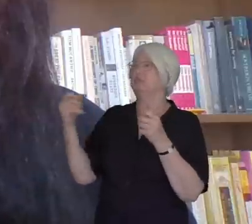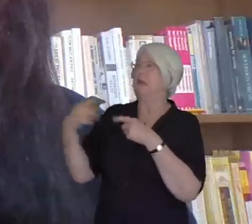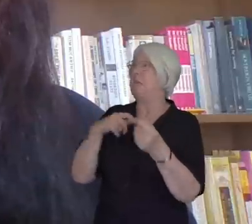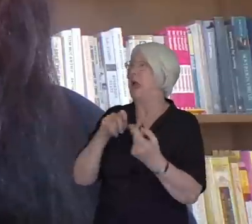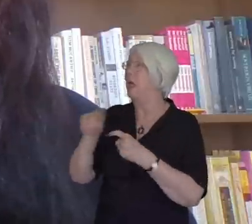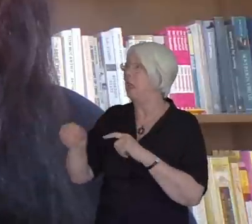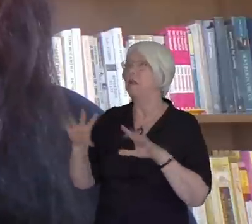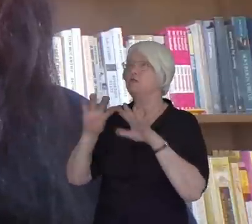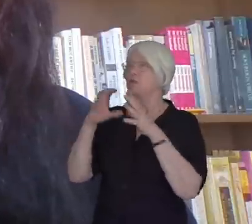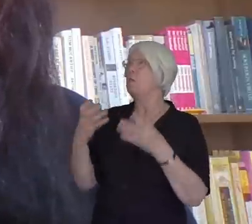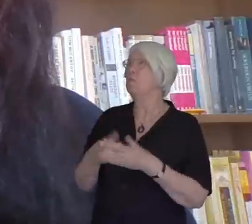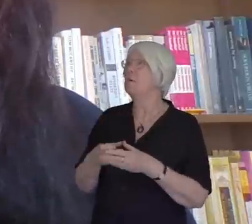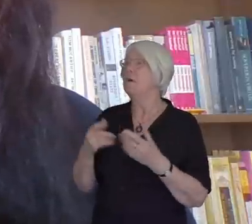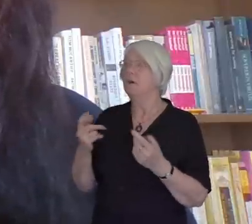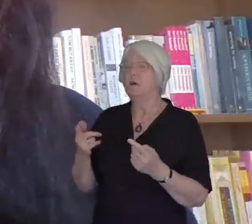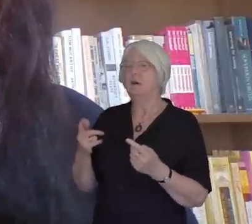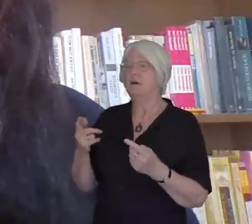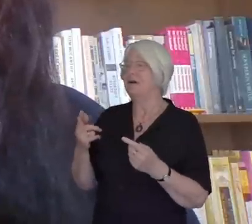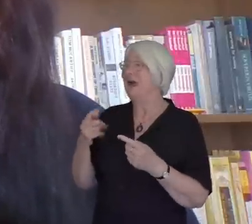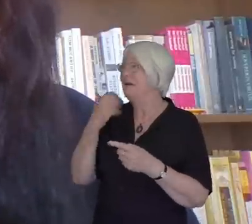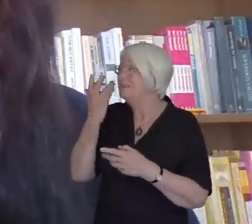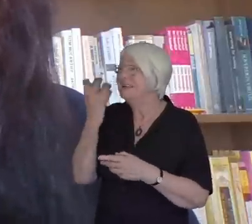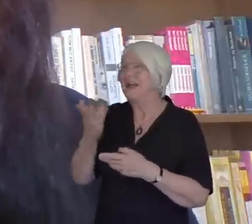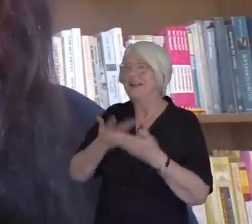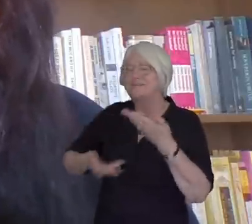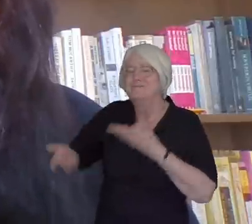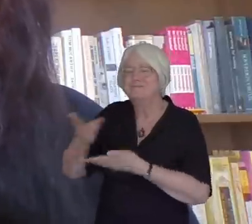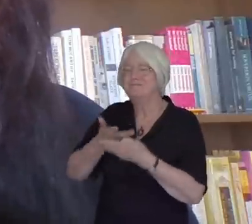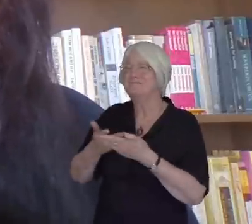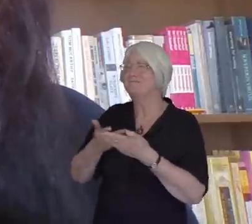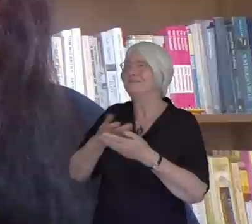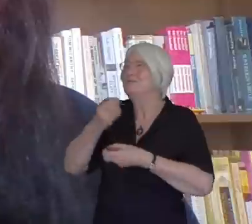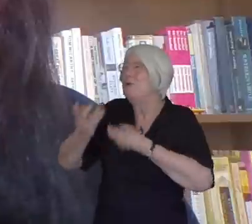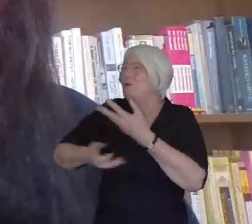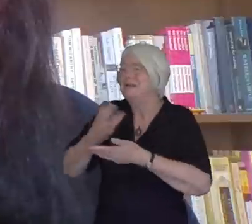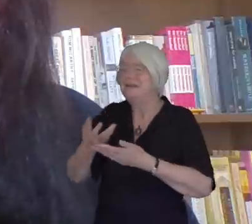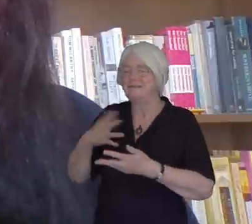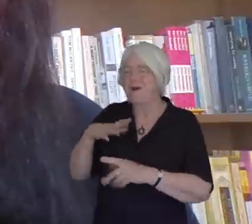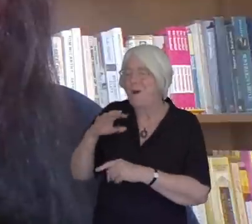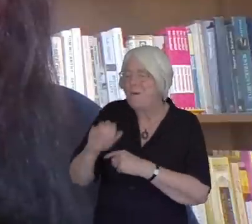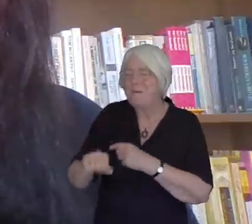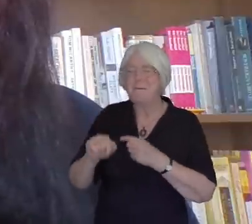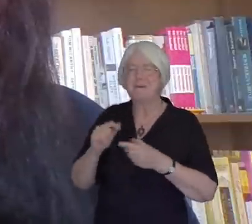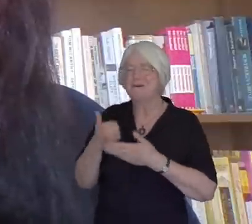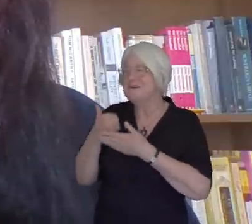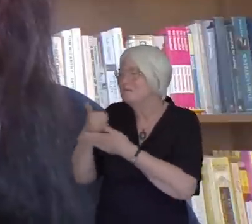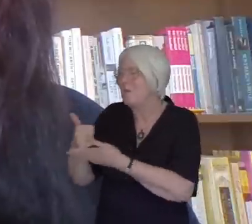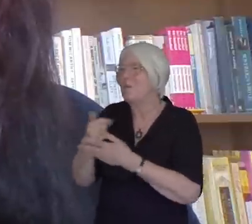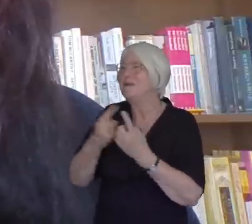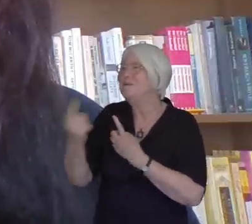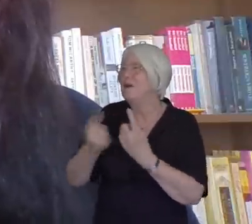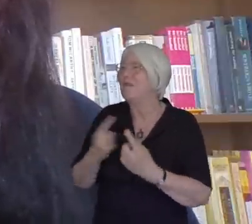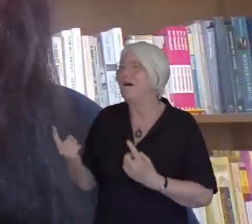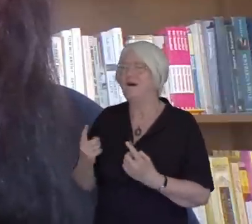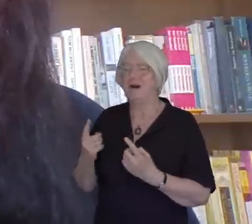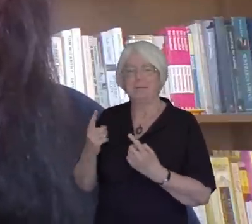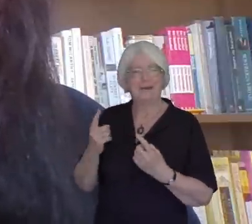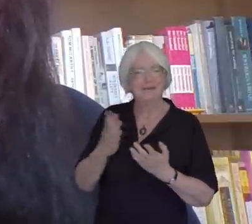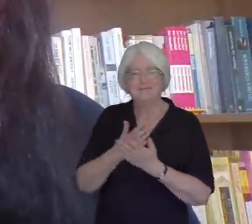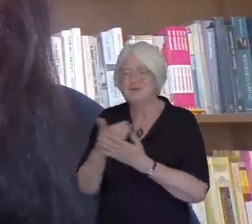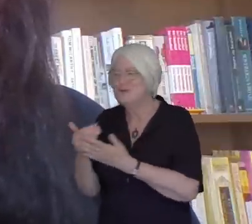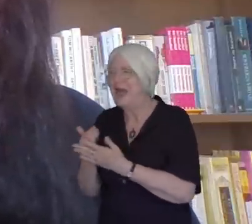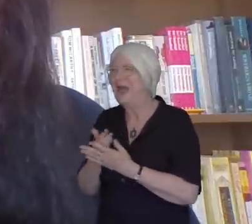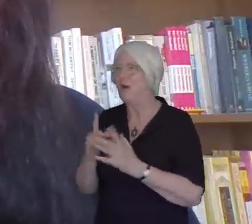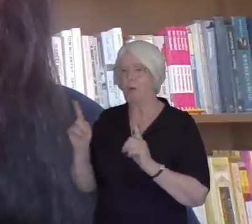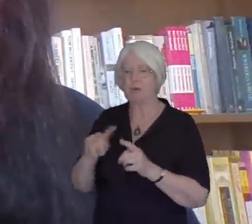been overwhelmed by the response. All day, every day, we share stories of hope. We support each other.